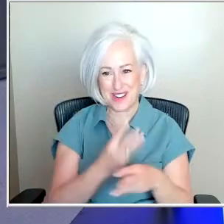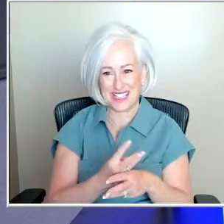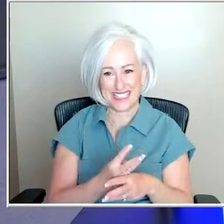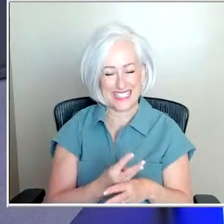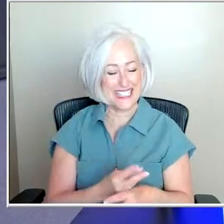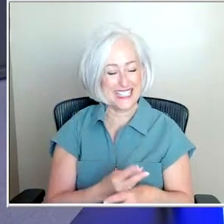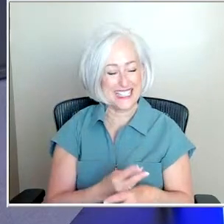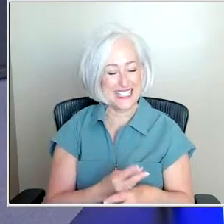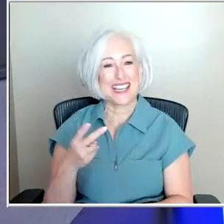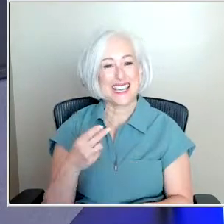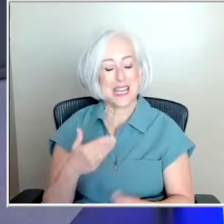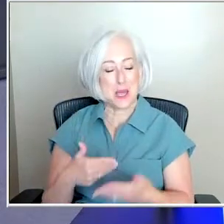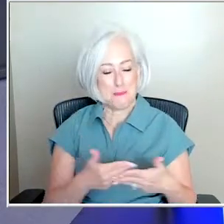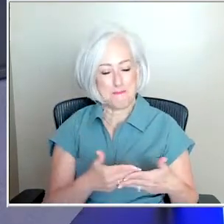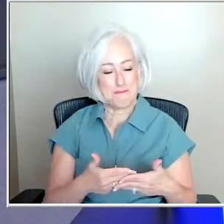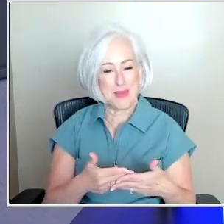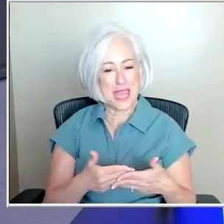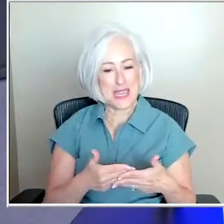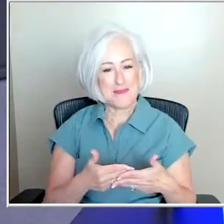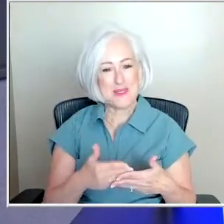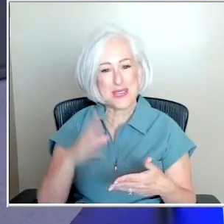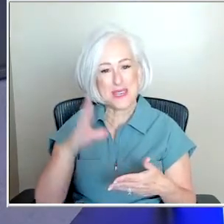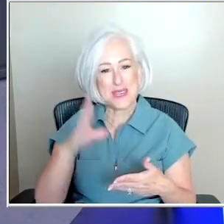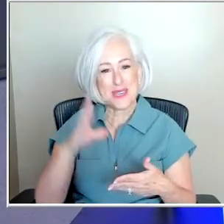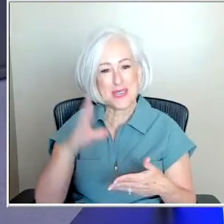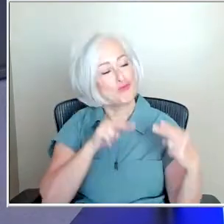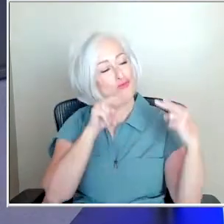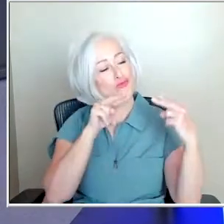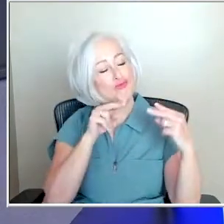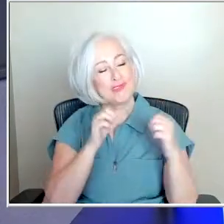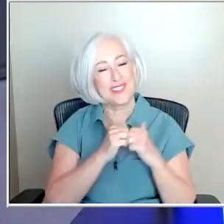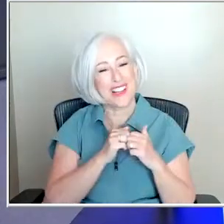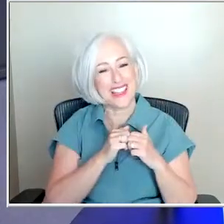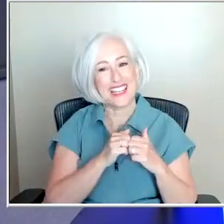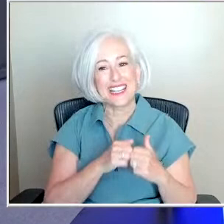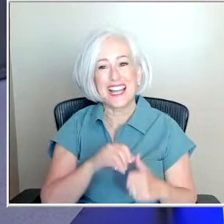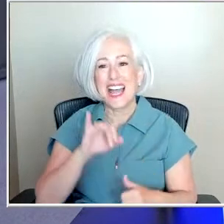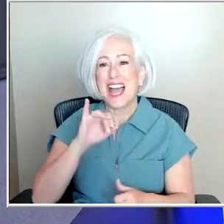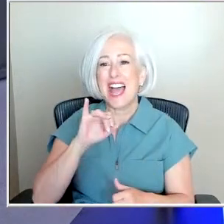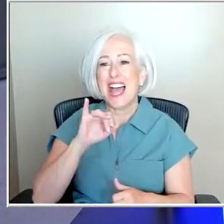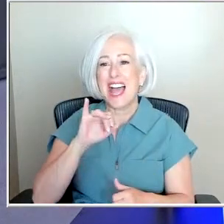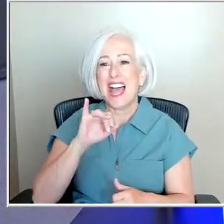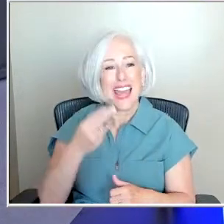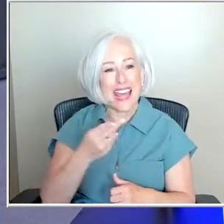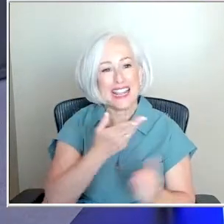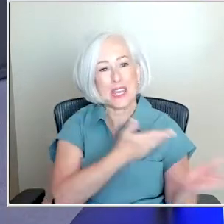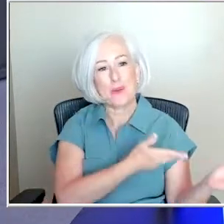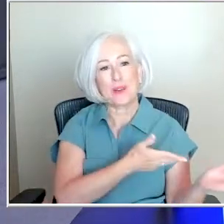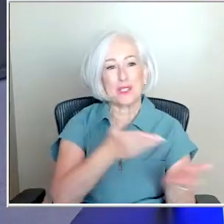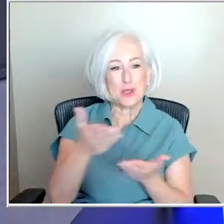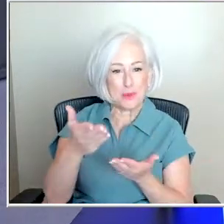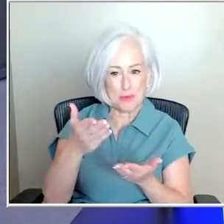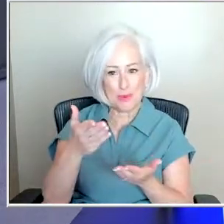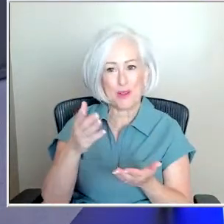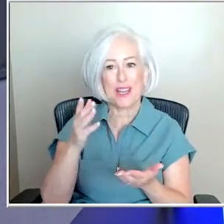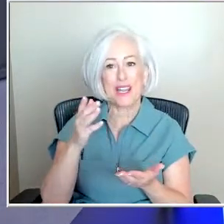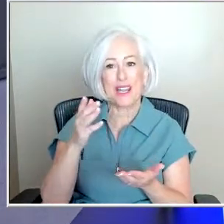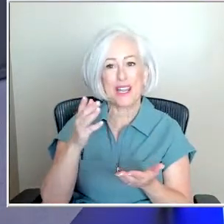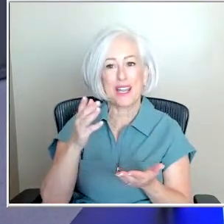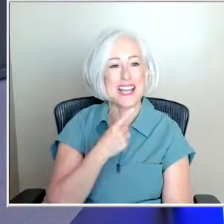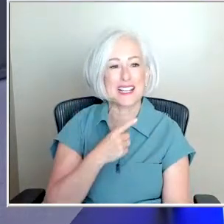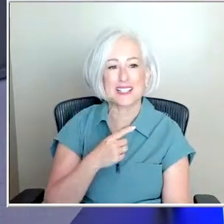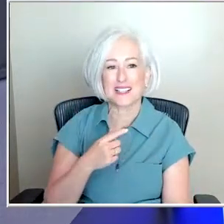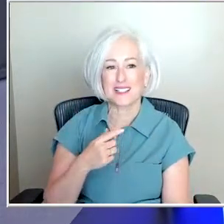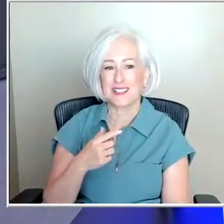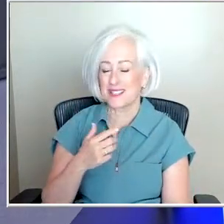Jacob. And you said, Kaleigh, what happens when you bring Jacob into the clinic space? What does he say? My son,